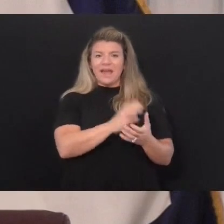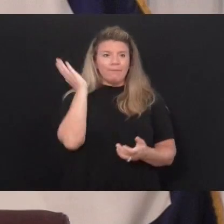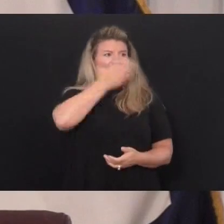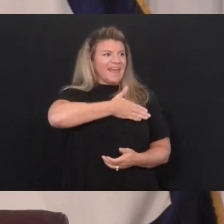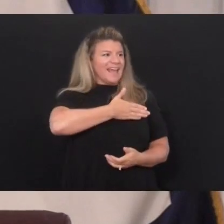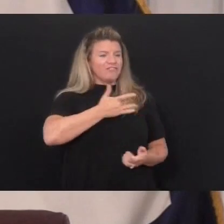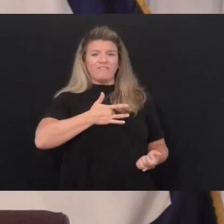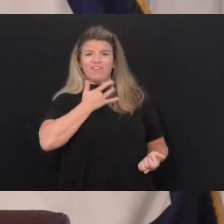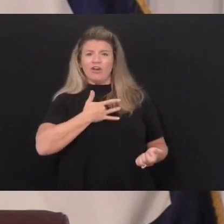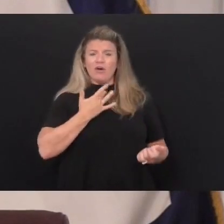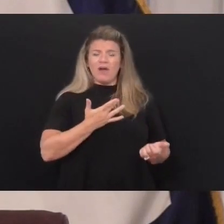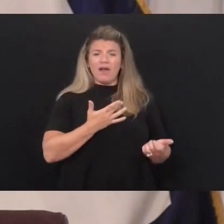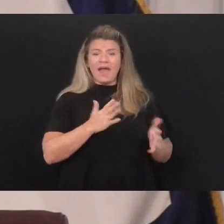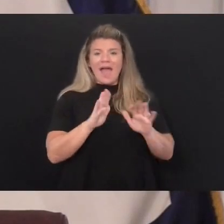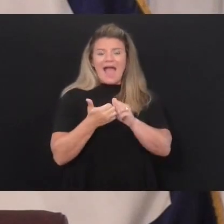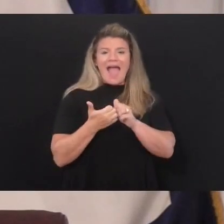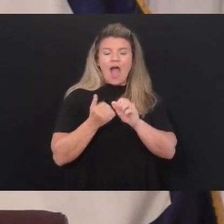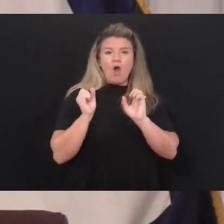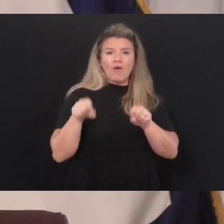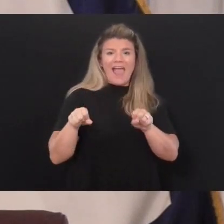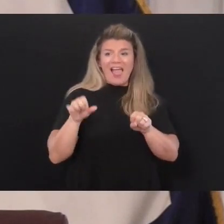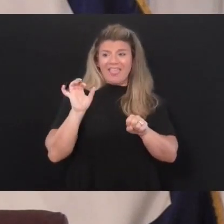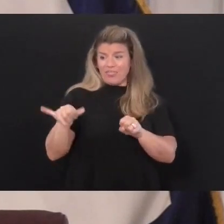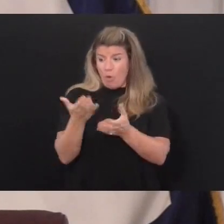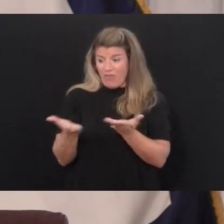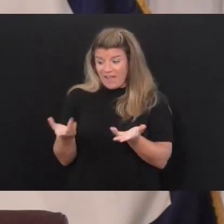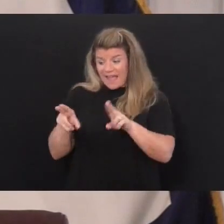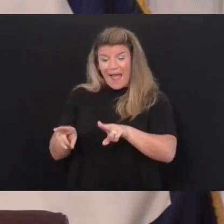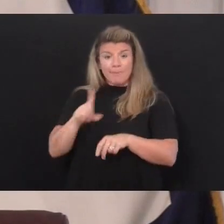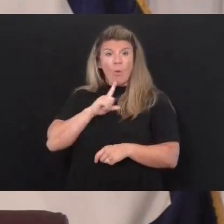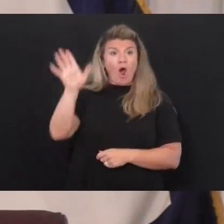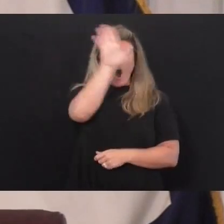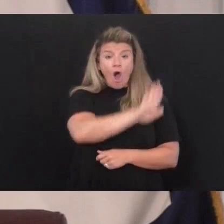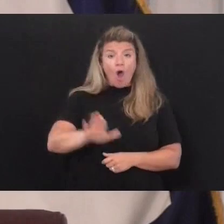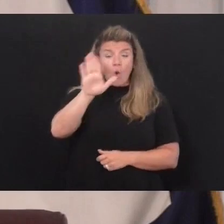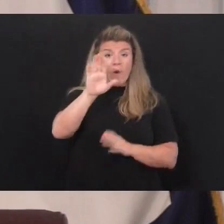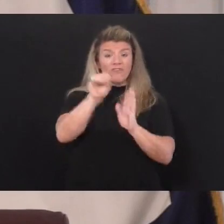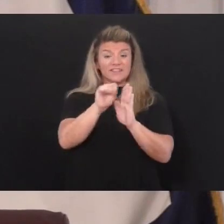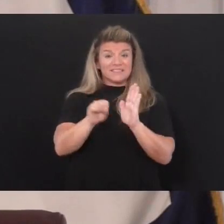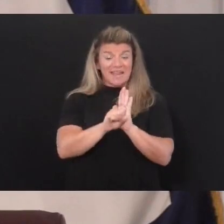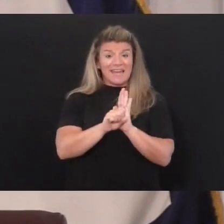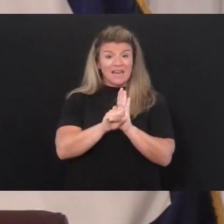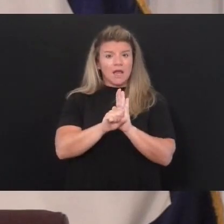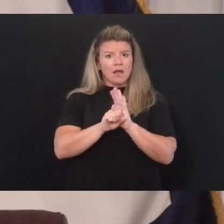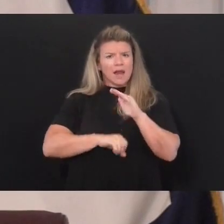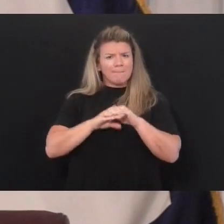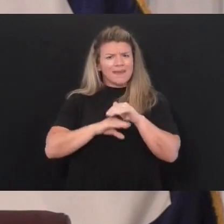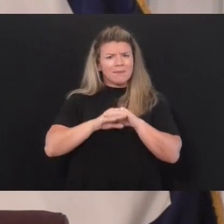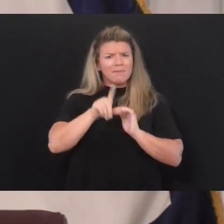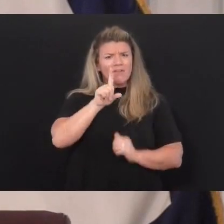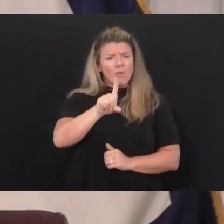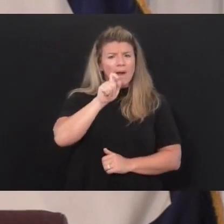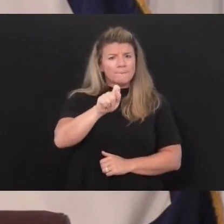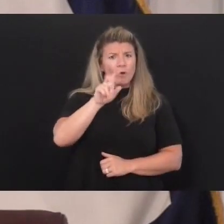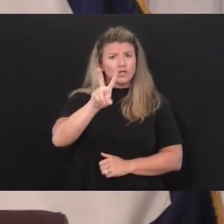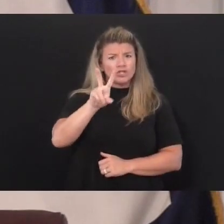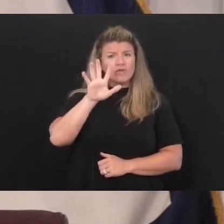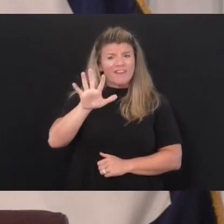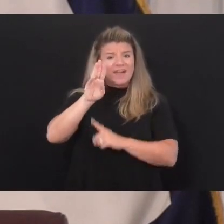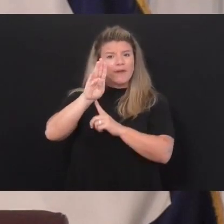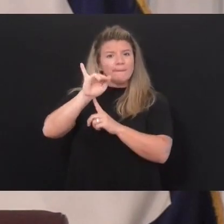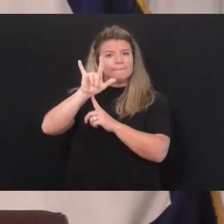weekend with test sites, as the governor mentioned, in Marshall, Wayne, Preston, and Monongalia counties. A lot of